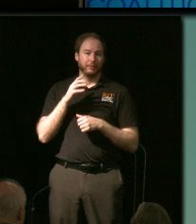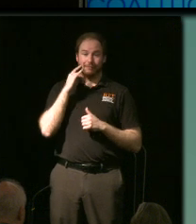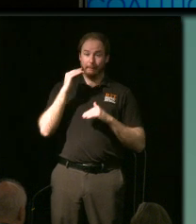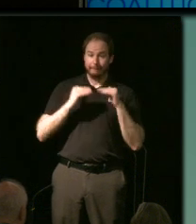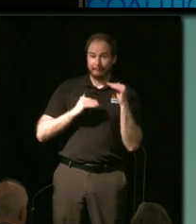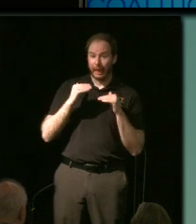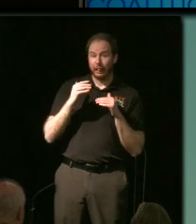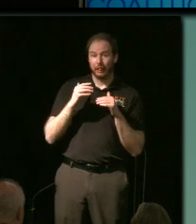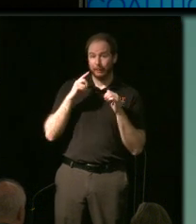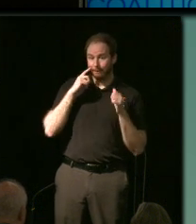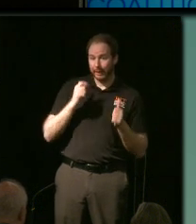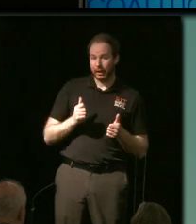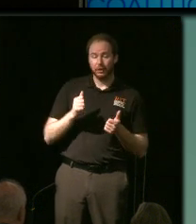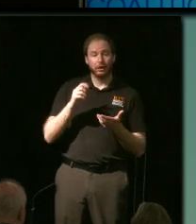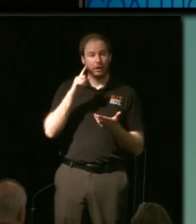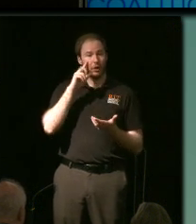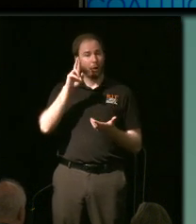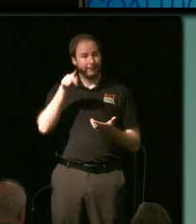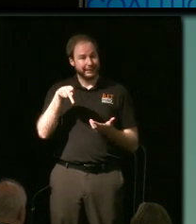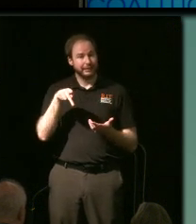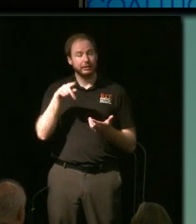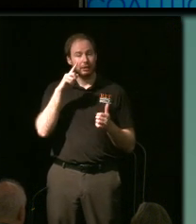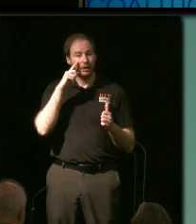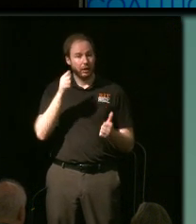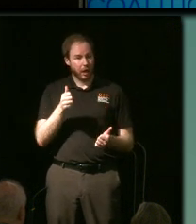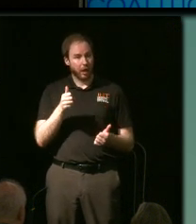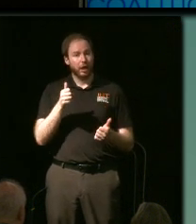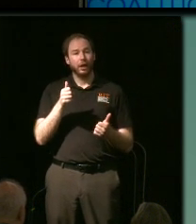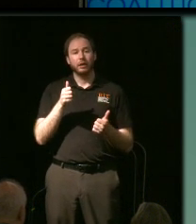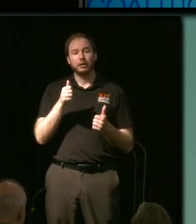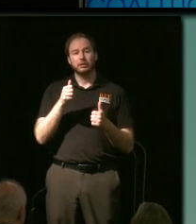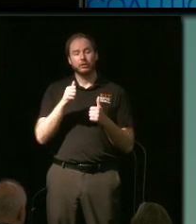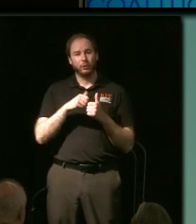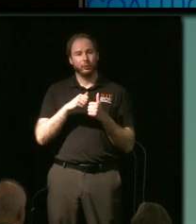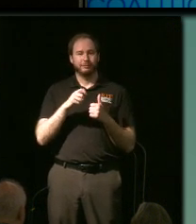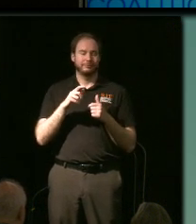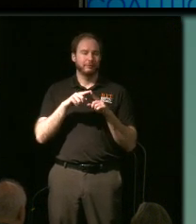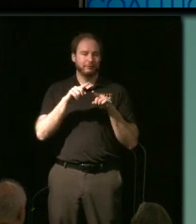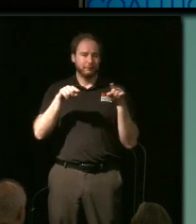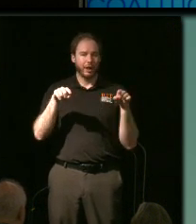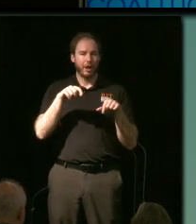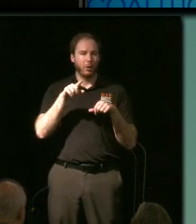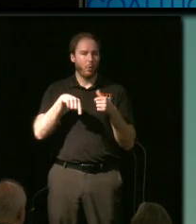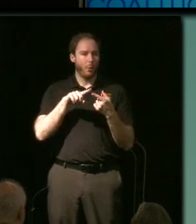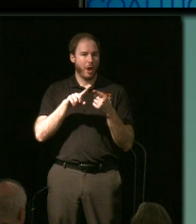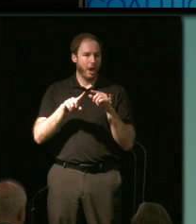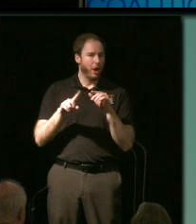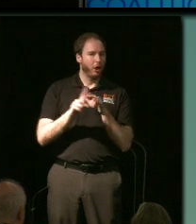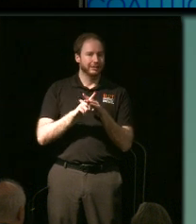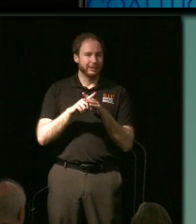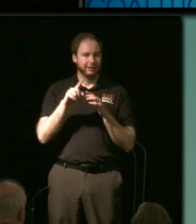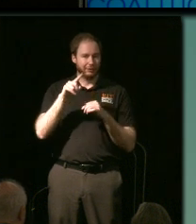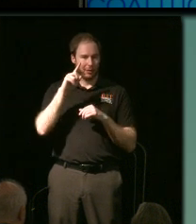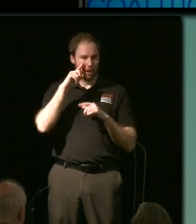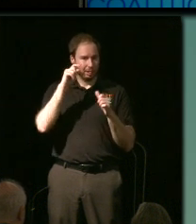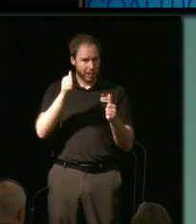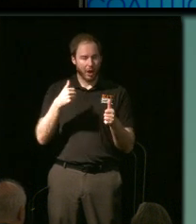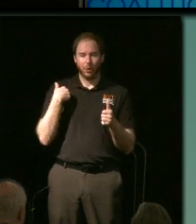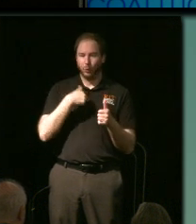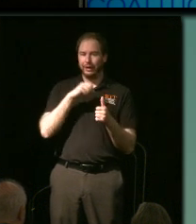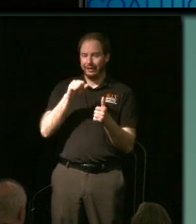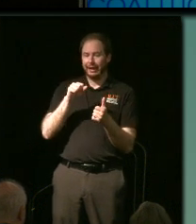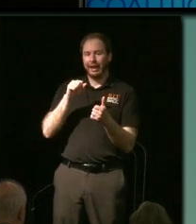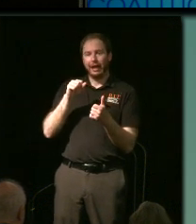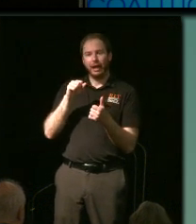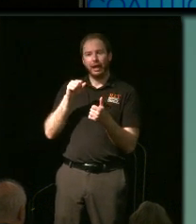it, and retinitis pigmentosa with variable times of onset of the clinical vision loss, we can actually detect the